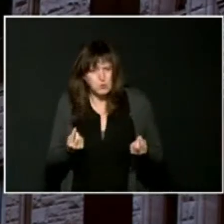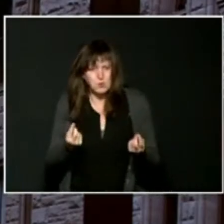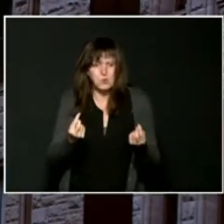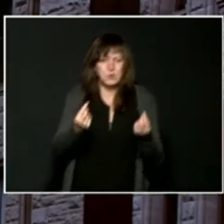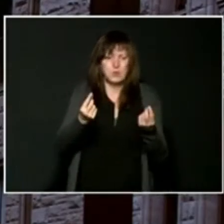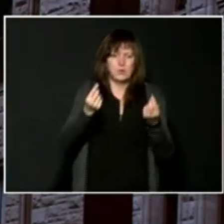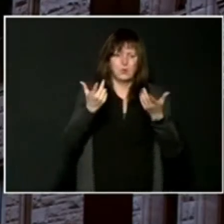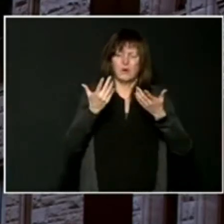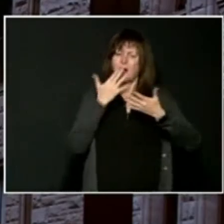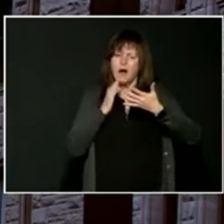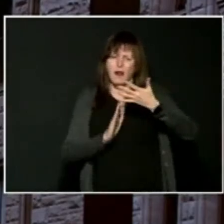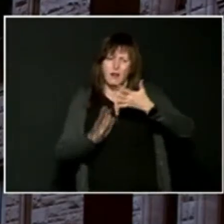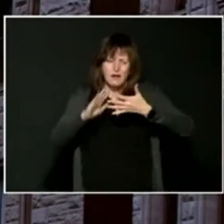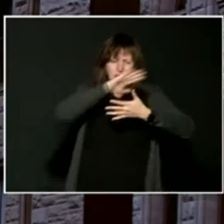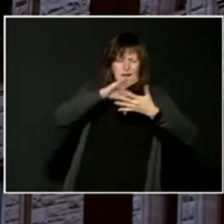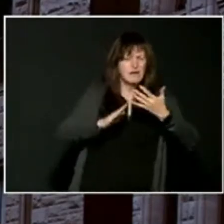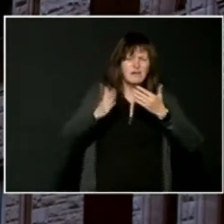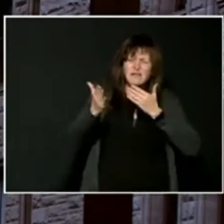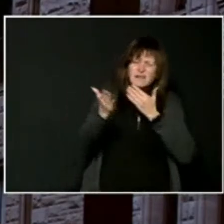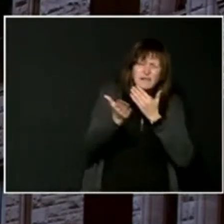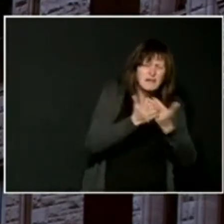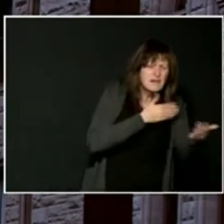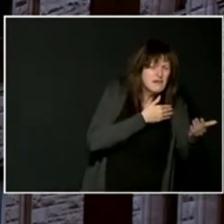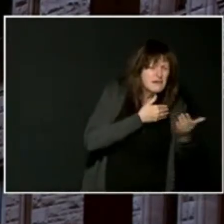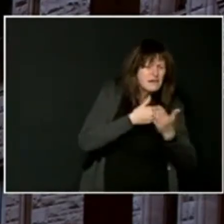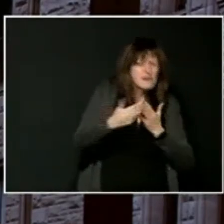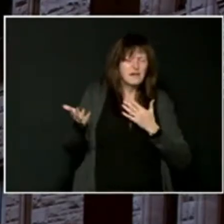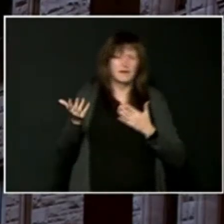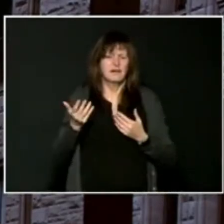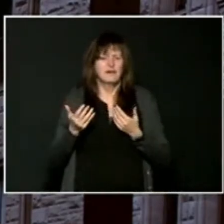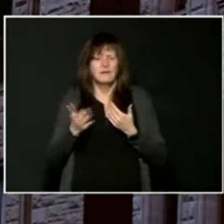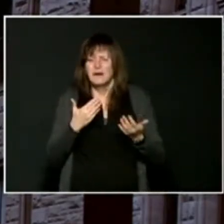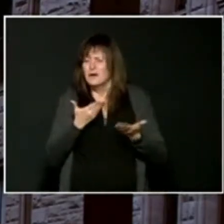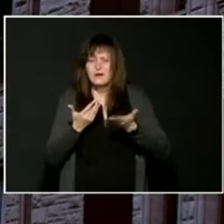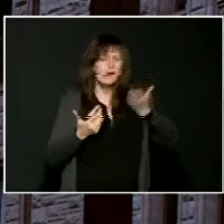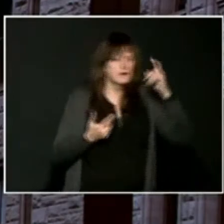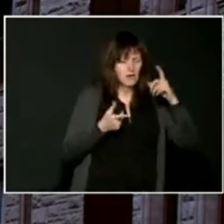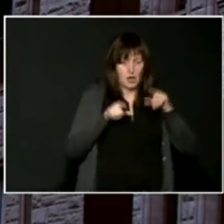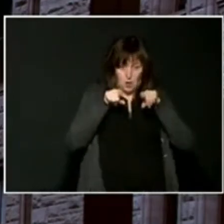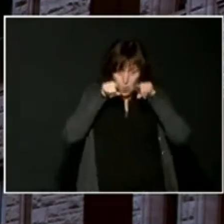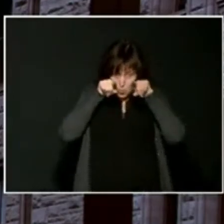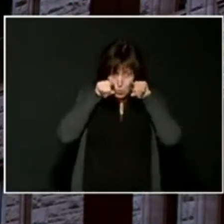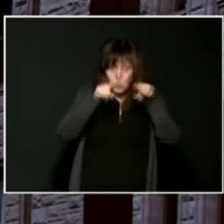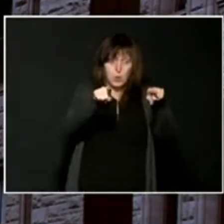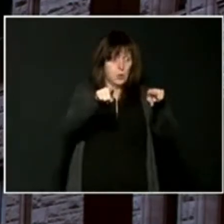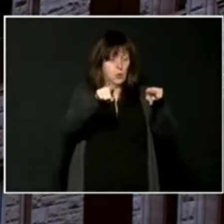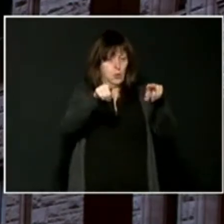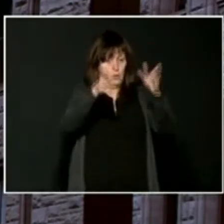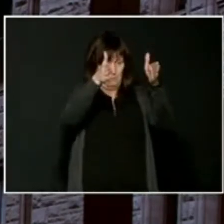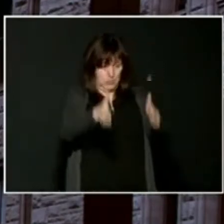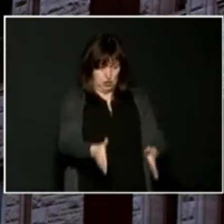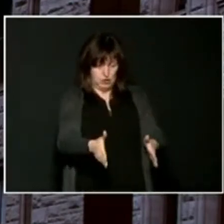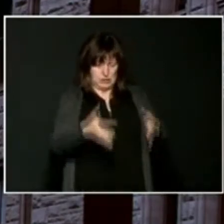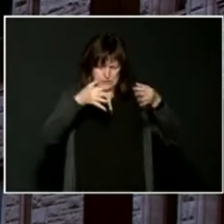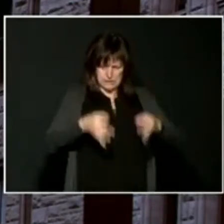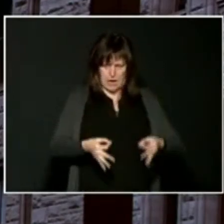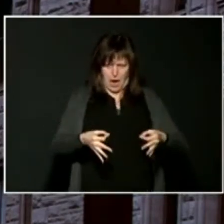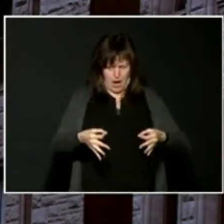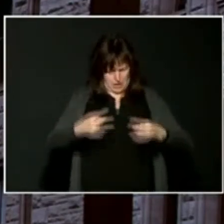the Cabinet and to the Minister of Health and Premier, where we announced today, you still have to be personally